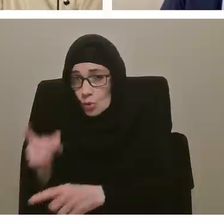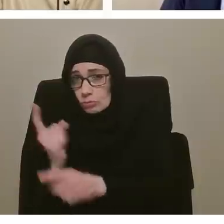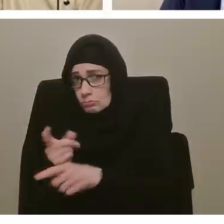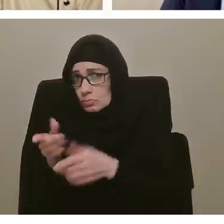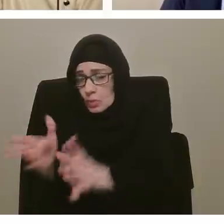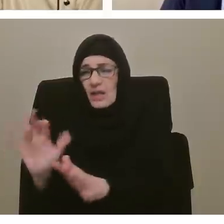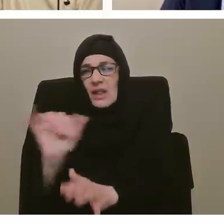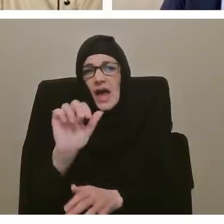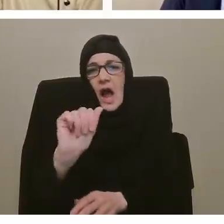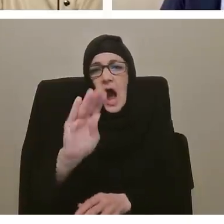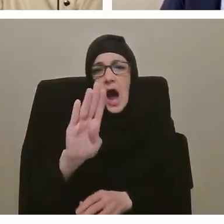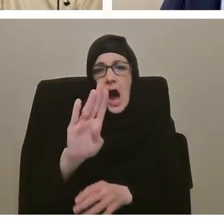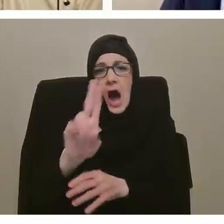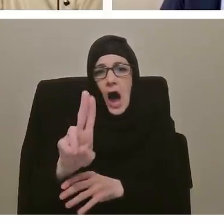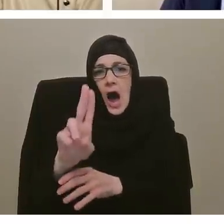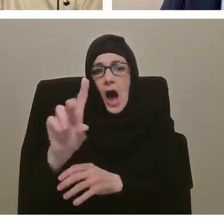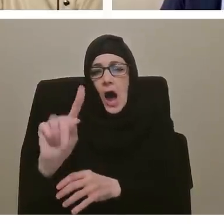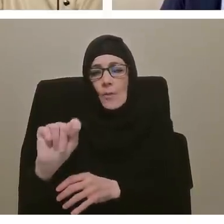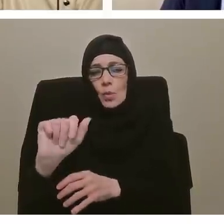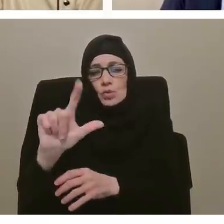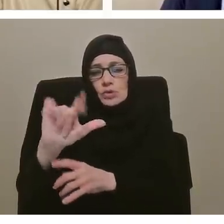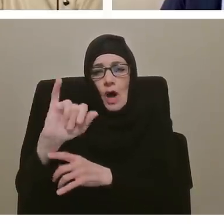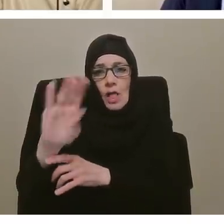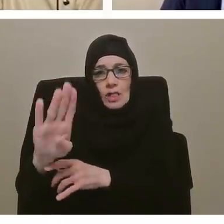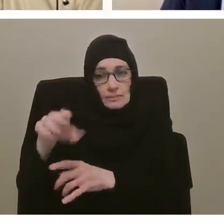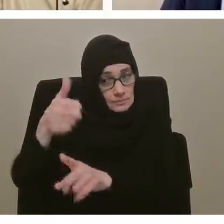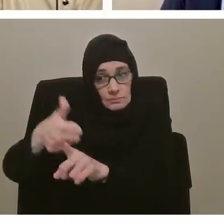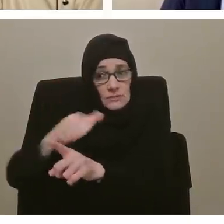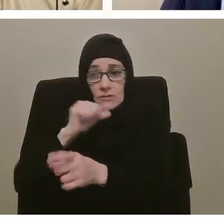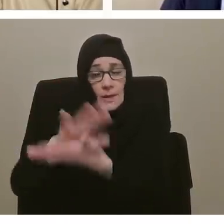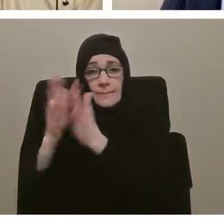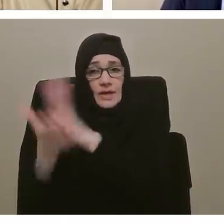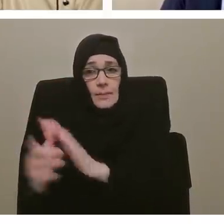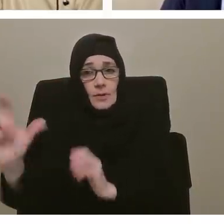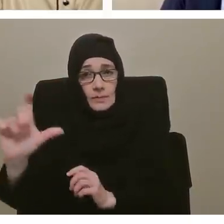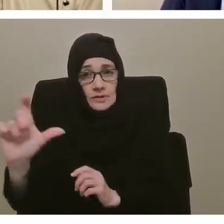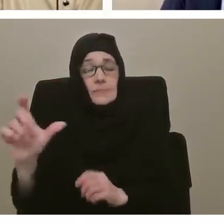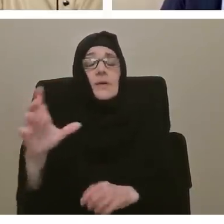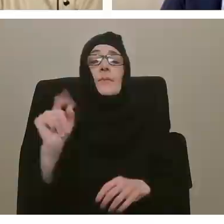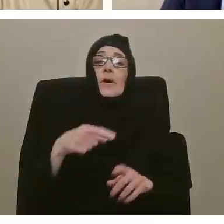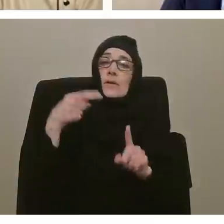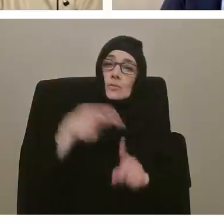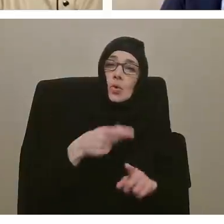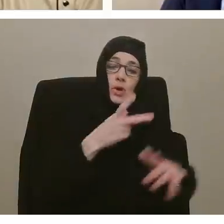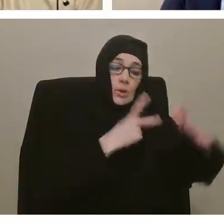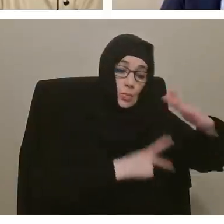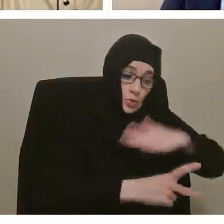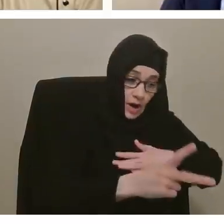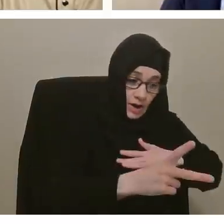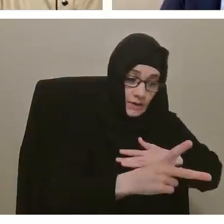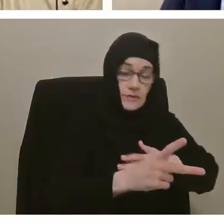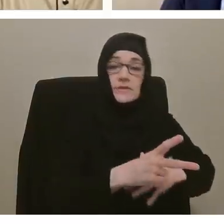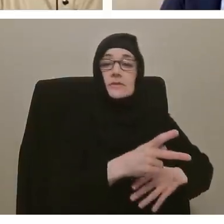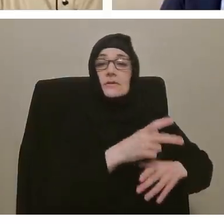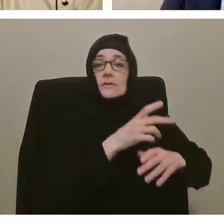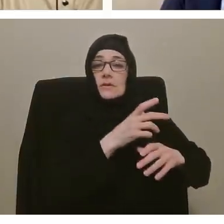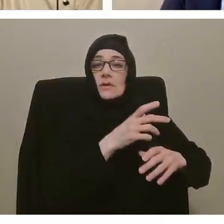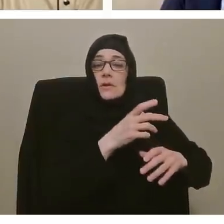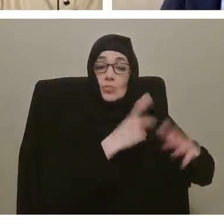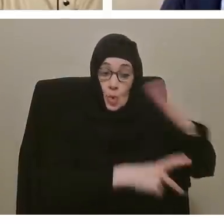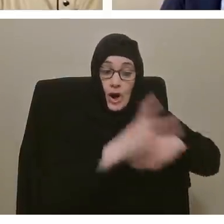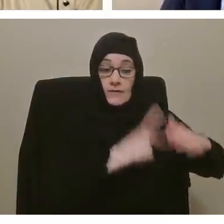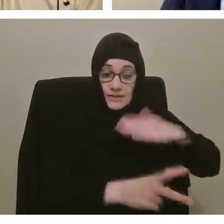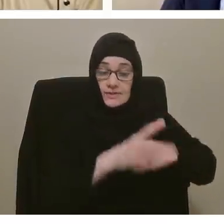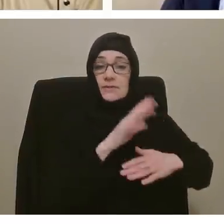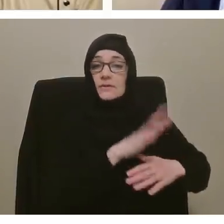here, subhanAllah, that the prophets are there to show the way. It's up to that person to actually go the way. So when Allah subhanahu wa